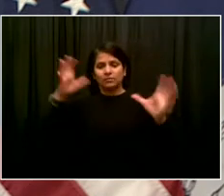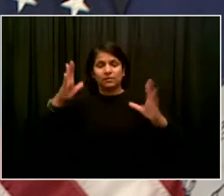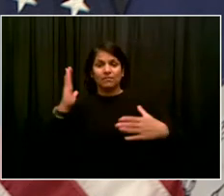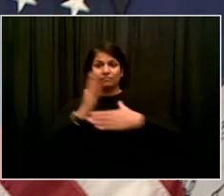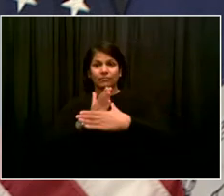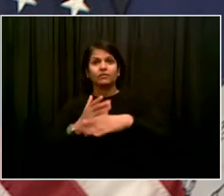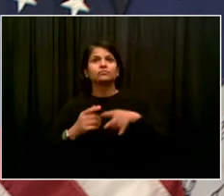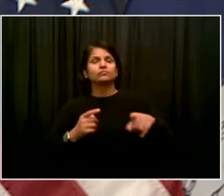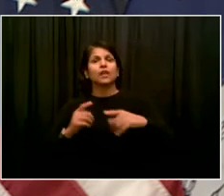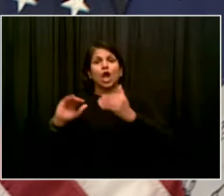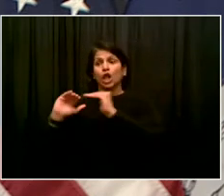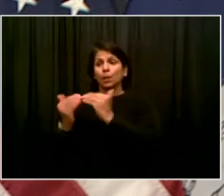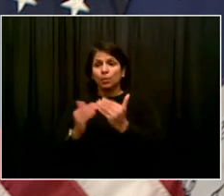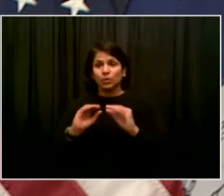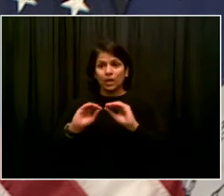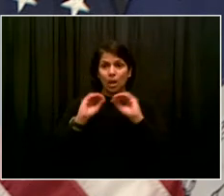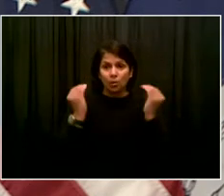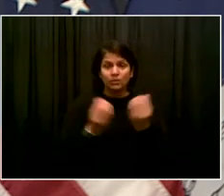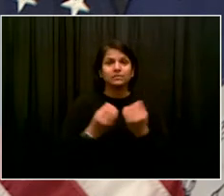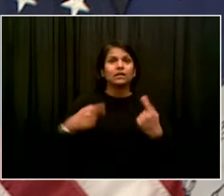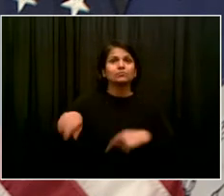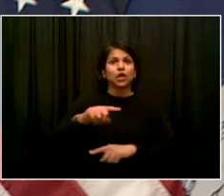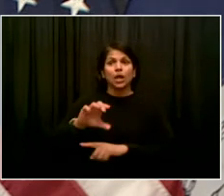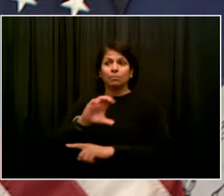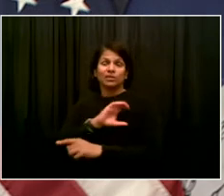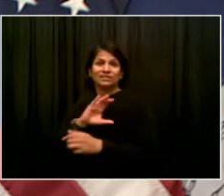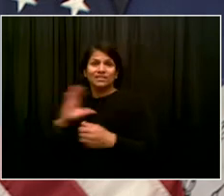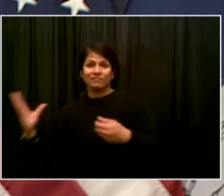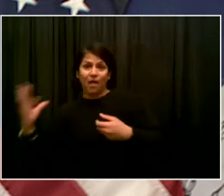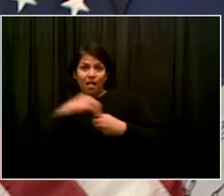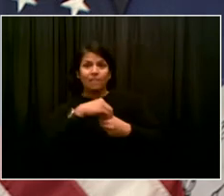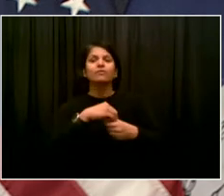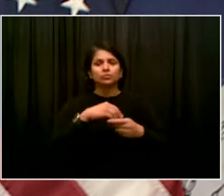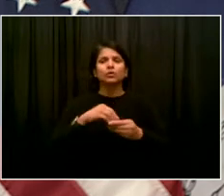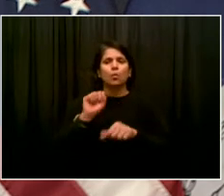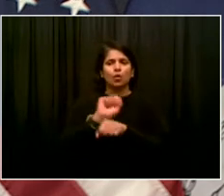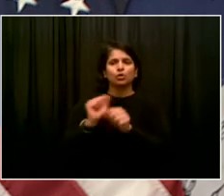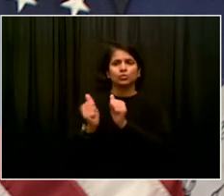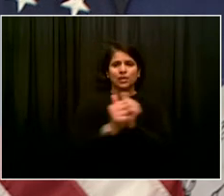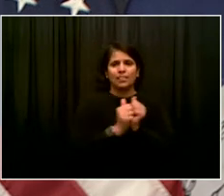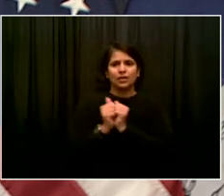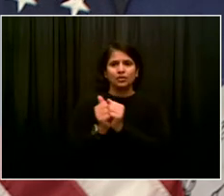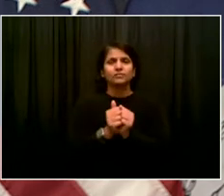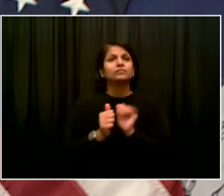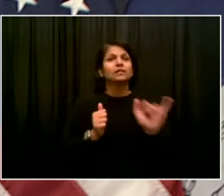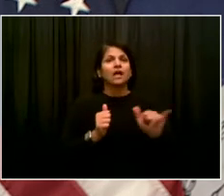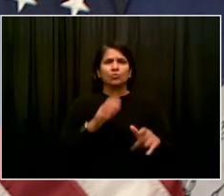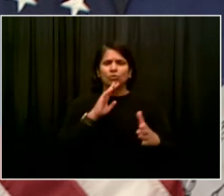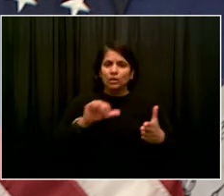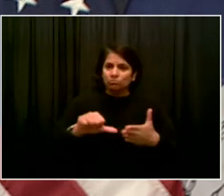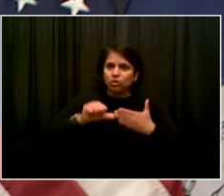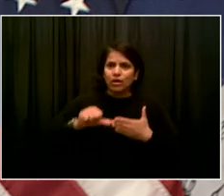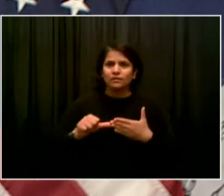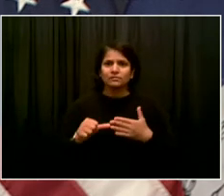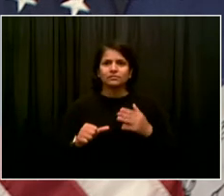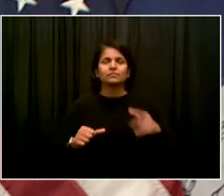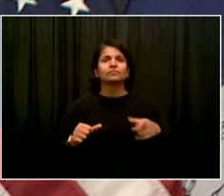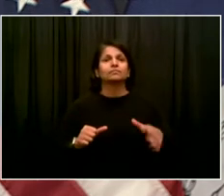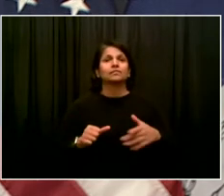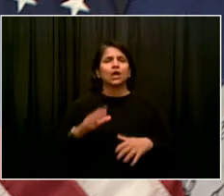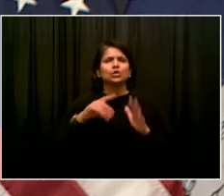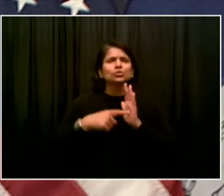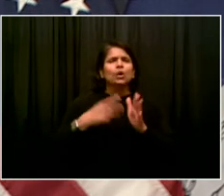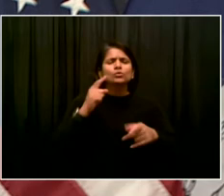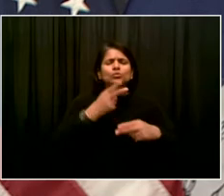So I think we're gonna show a very short video next, a bit of a trailer for this series that will briefly explain the